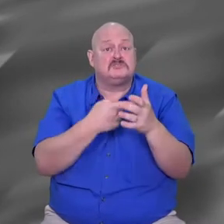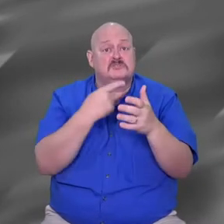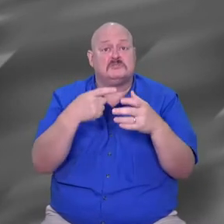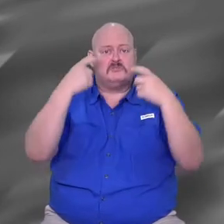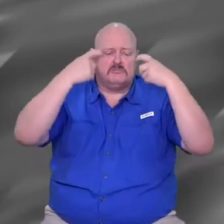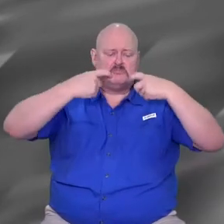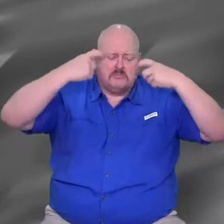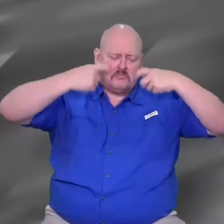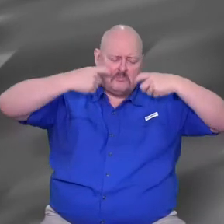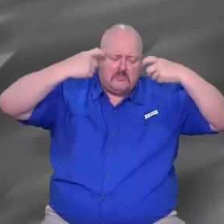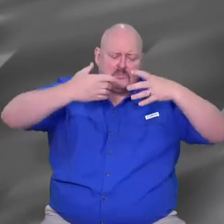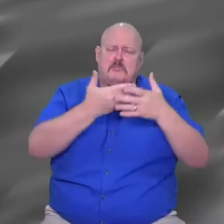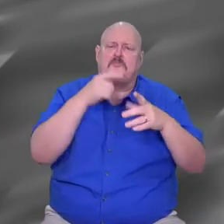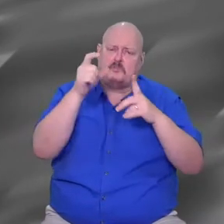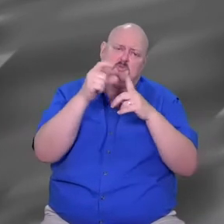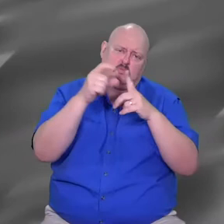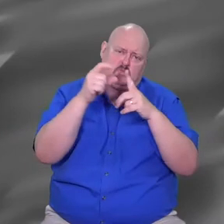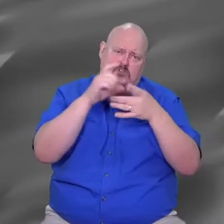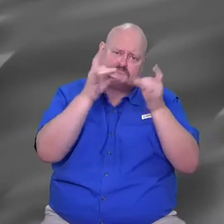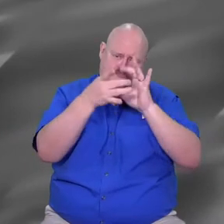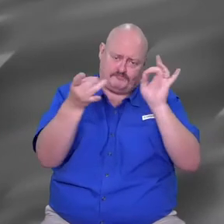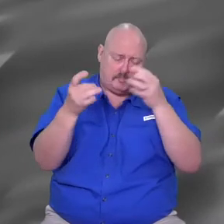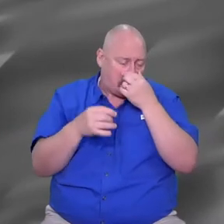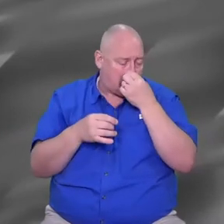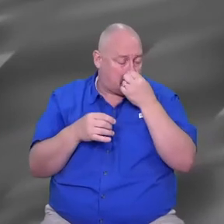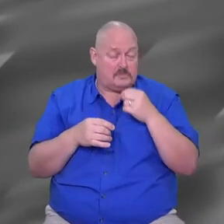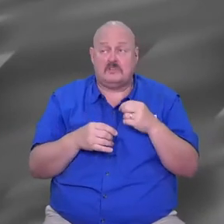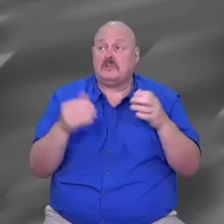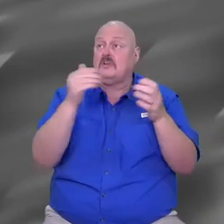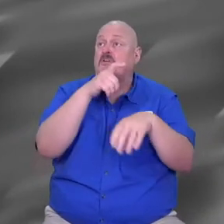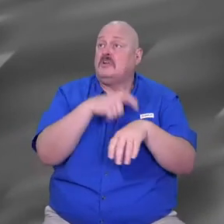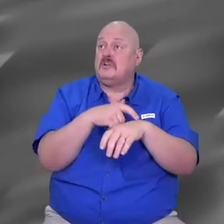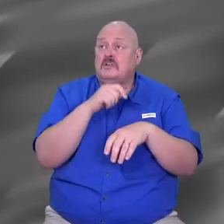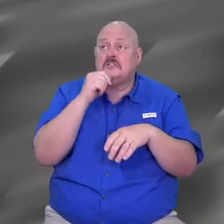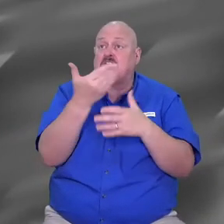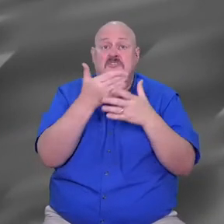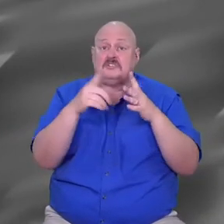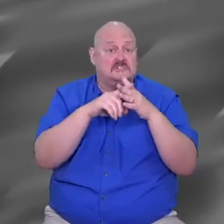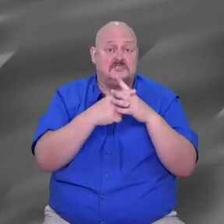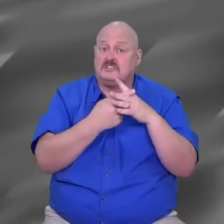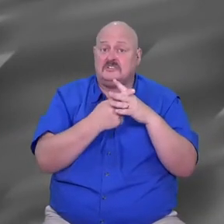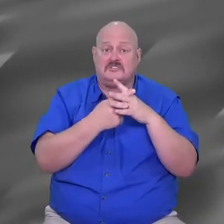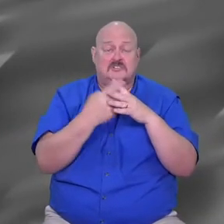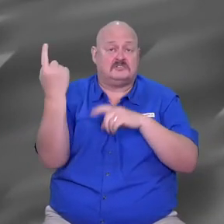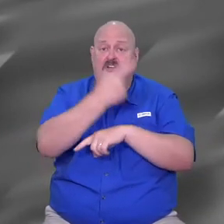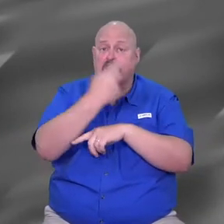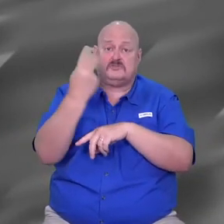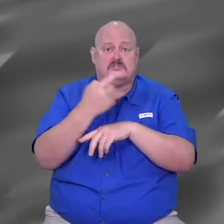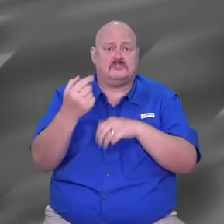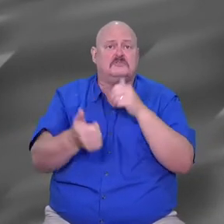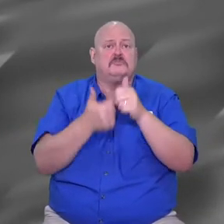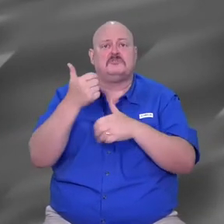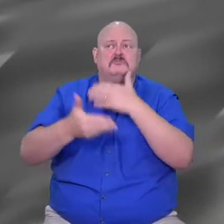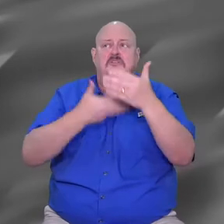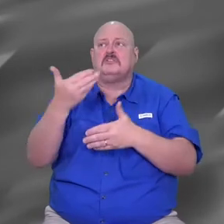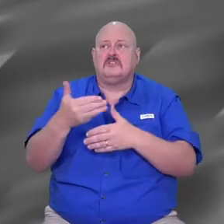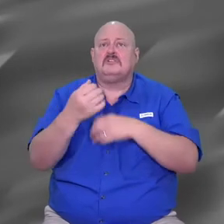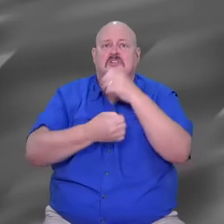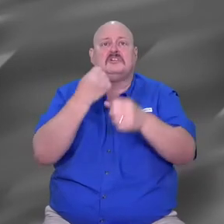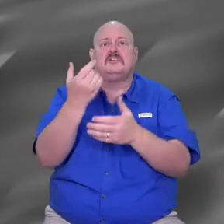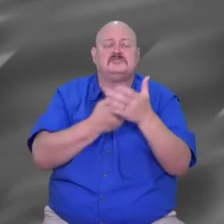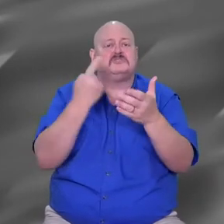tears start before the words even come out. It's oftentimes not something that started the day or two before. Usually it's been around for years